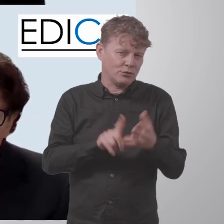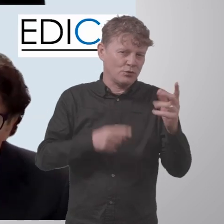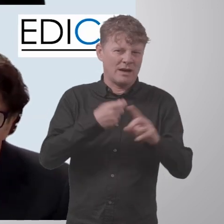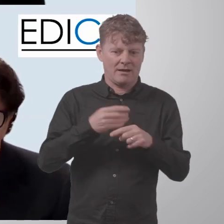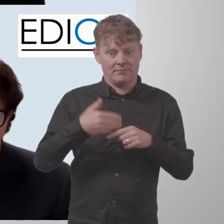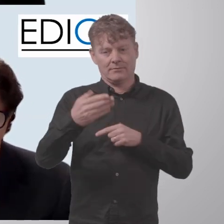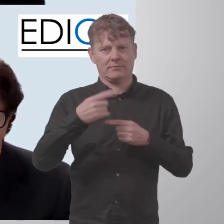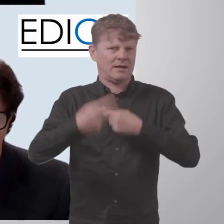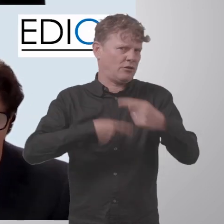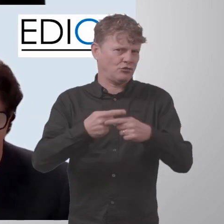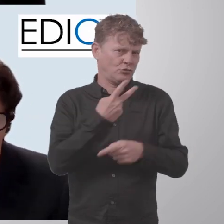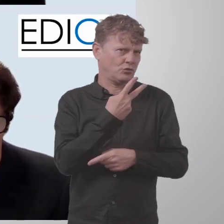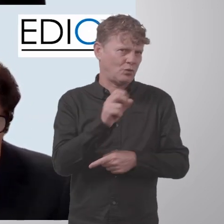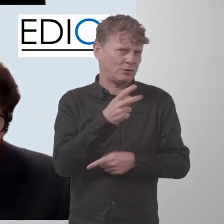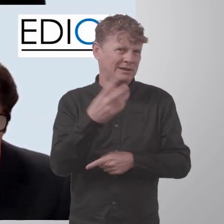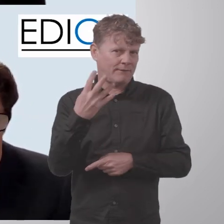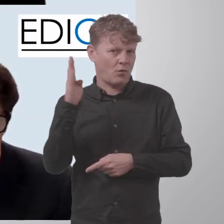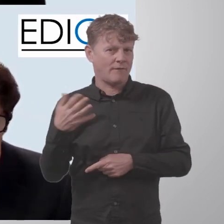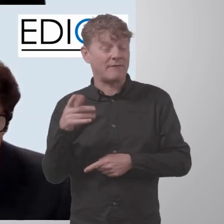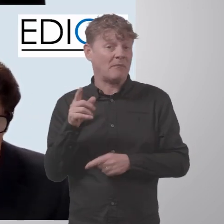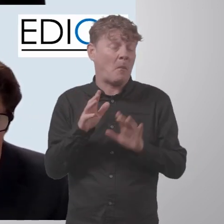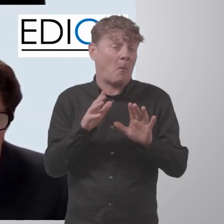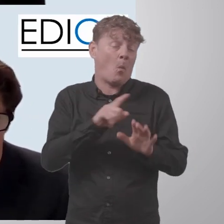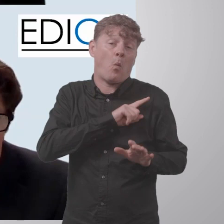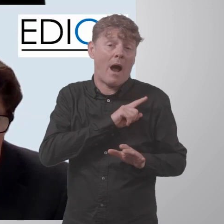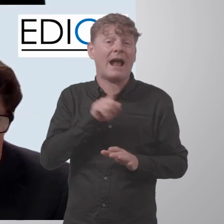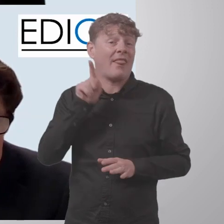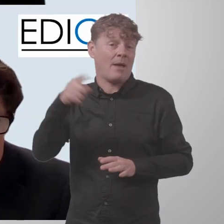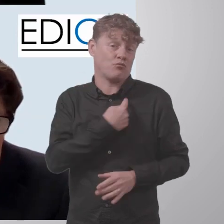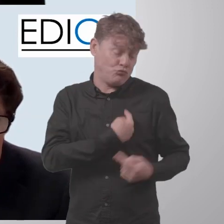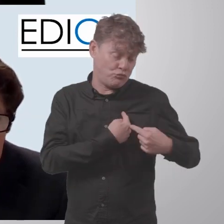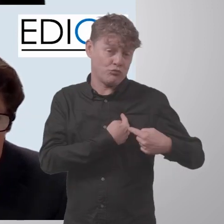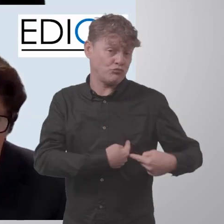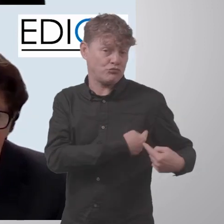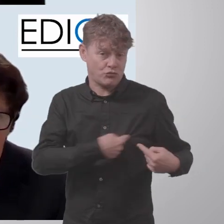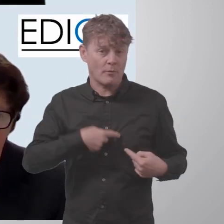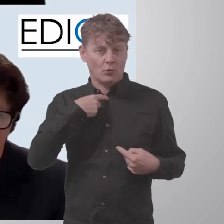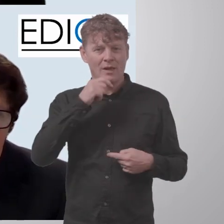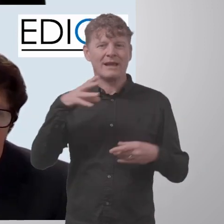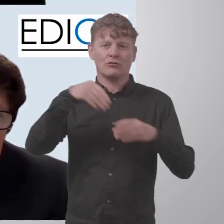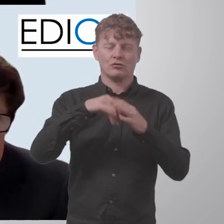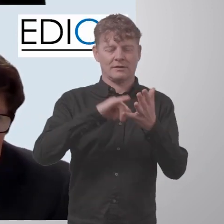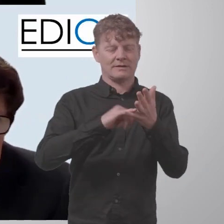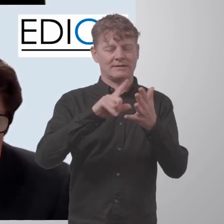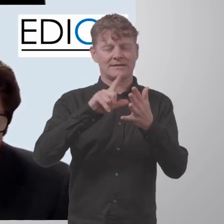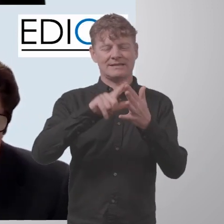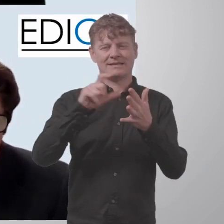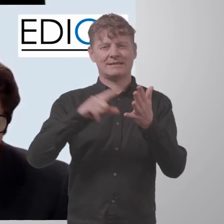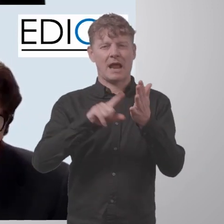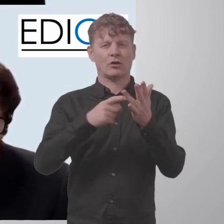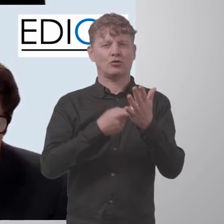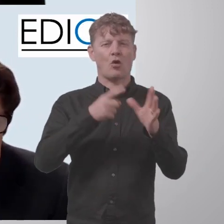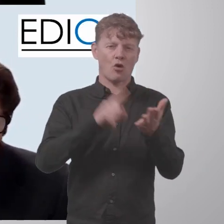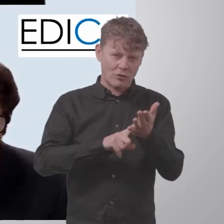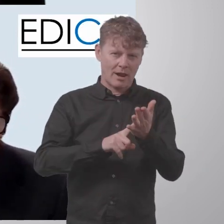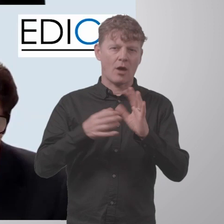know they promised at this stage, to introduce sectoral collective bargaining. And if it was my choice, and if I